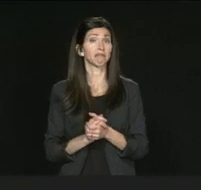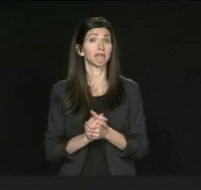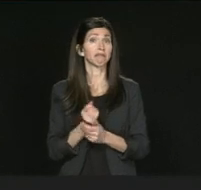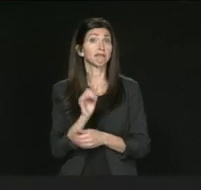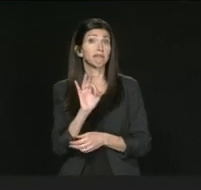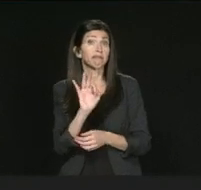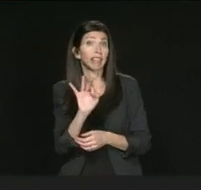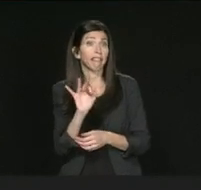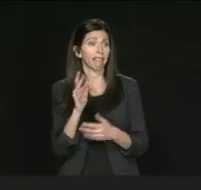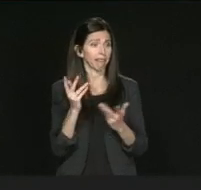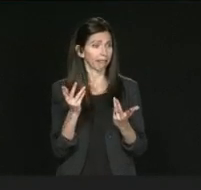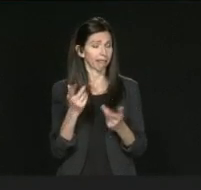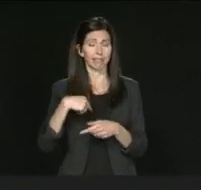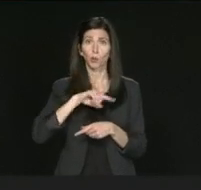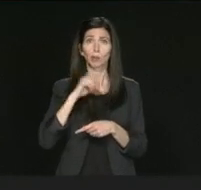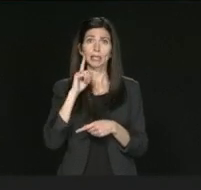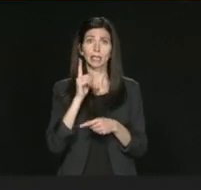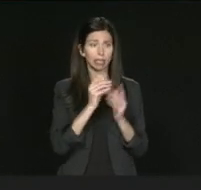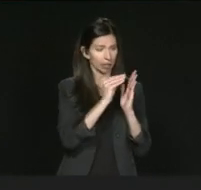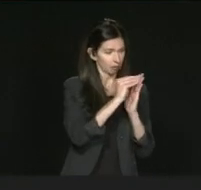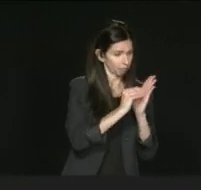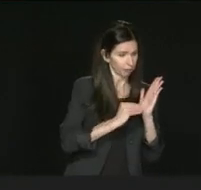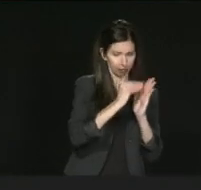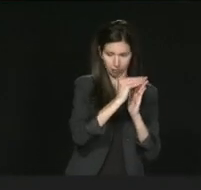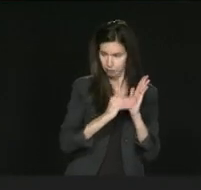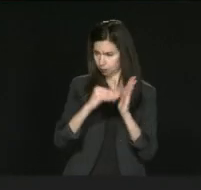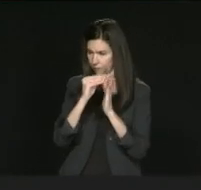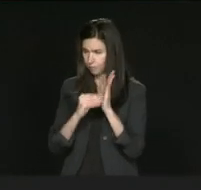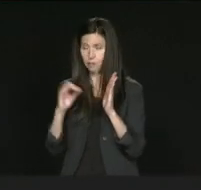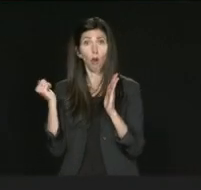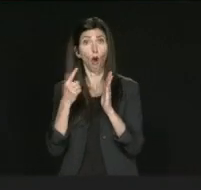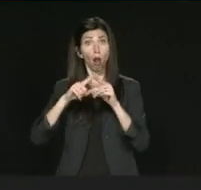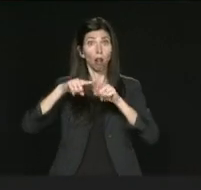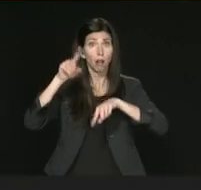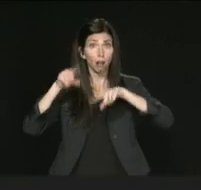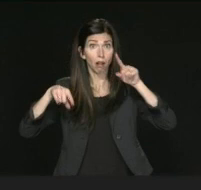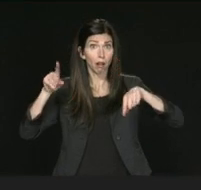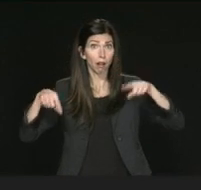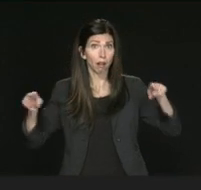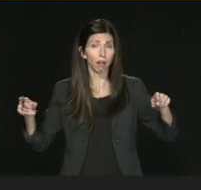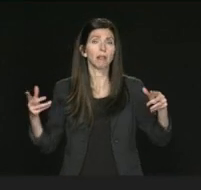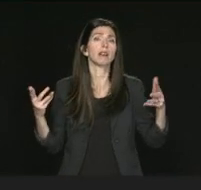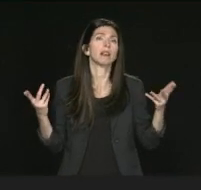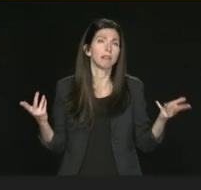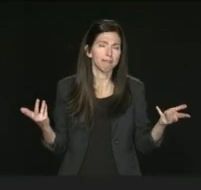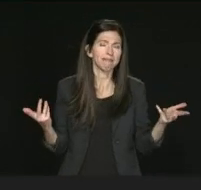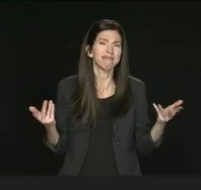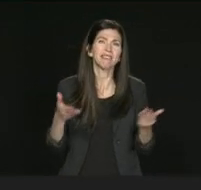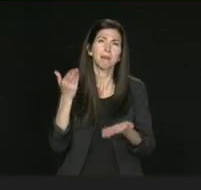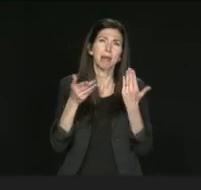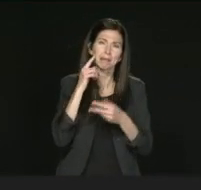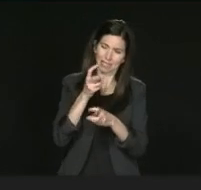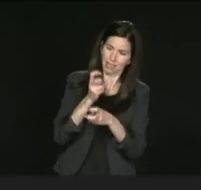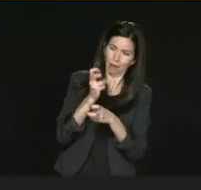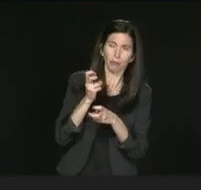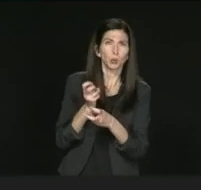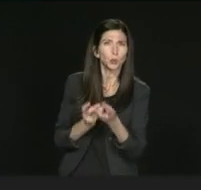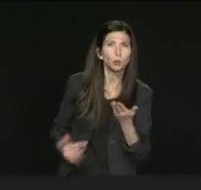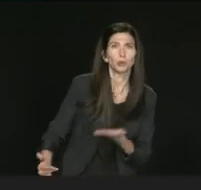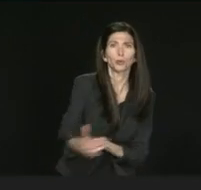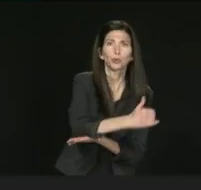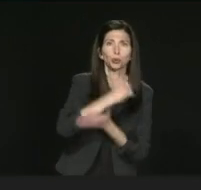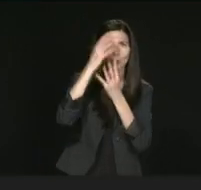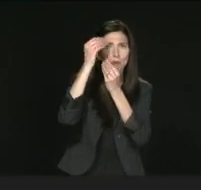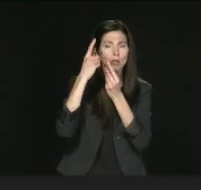it'll be more difficult. And some contacts, of course, may go in between provinces. So I think that's an important area of